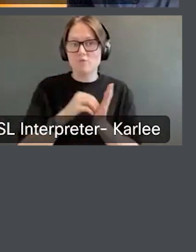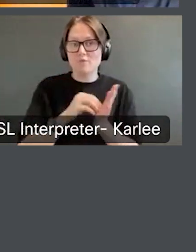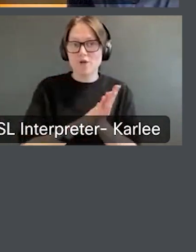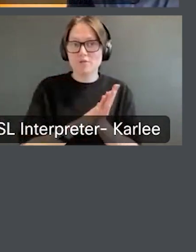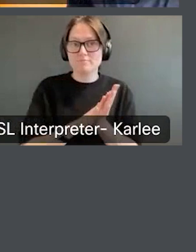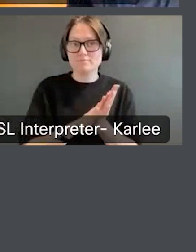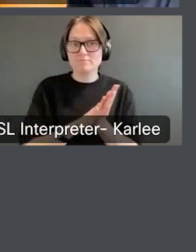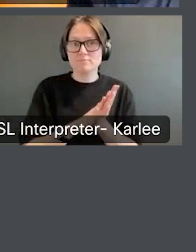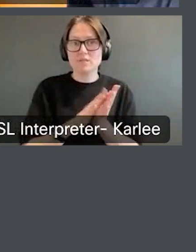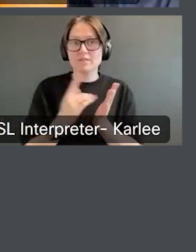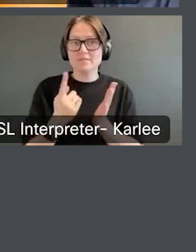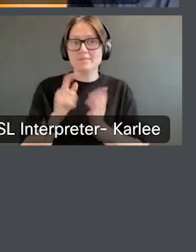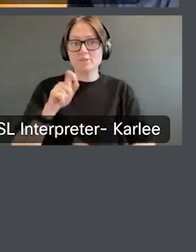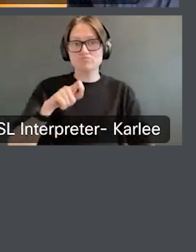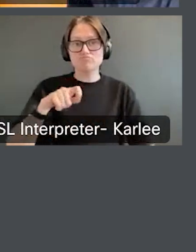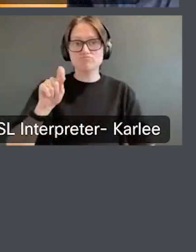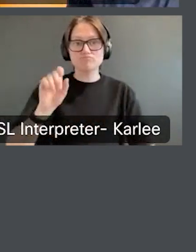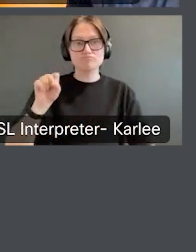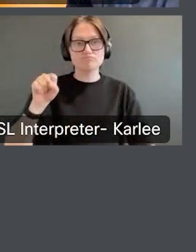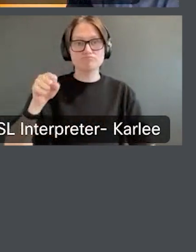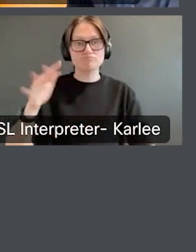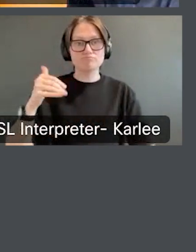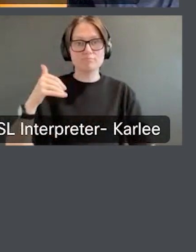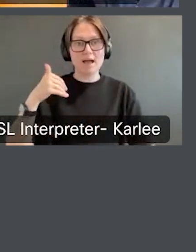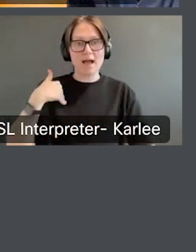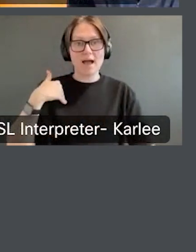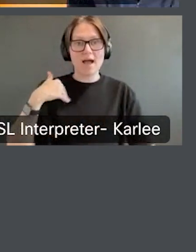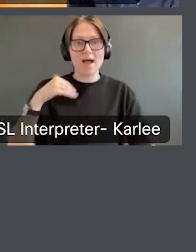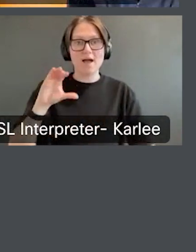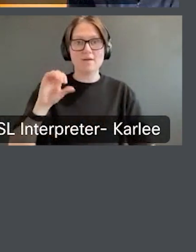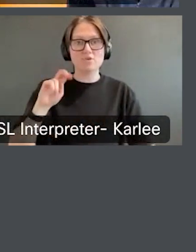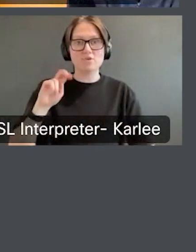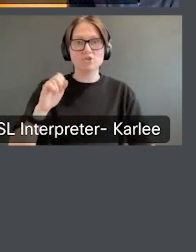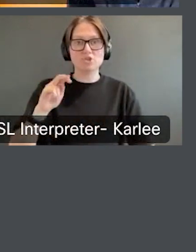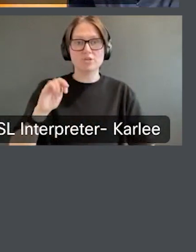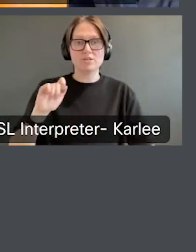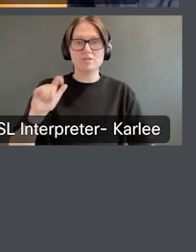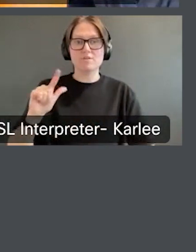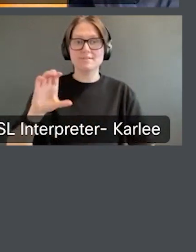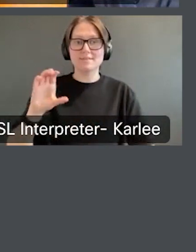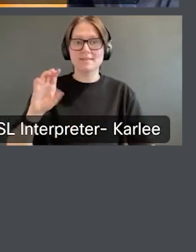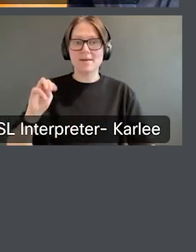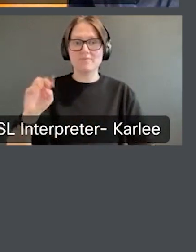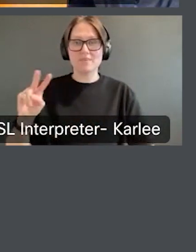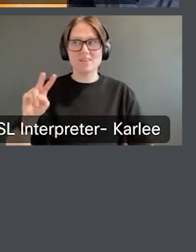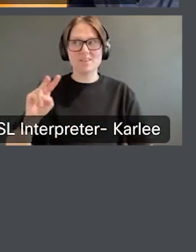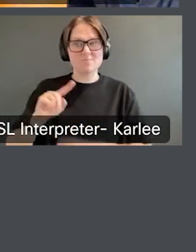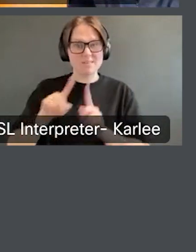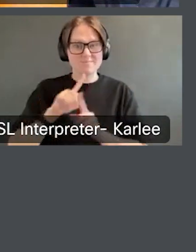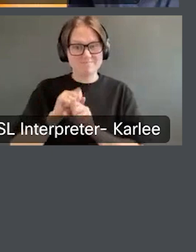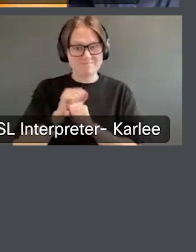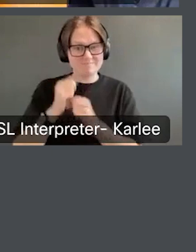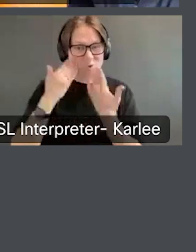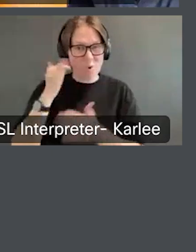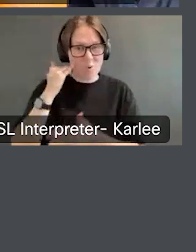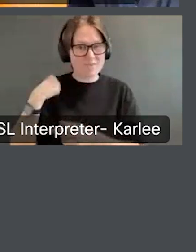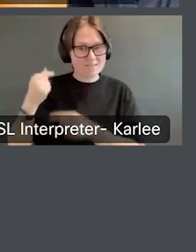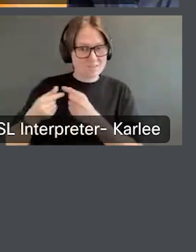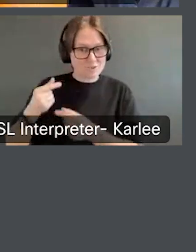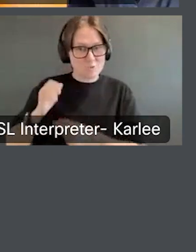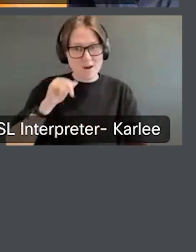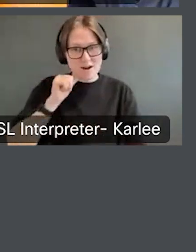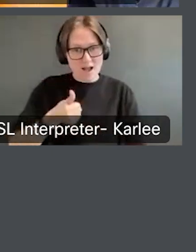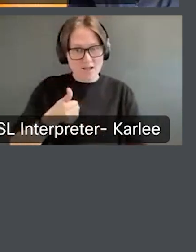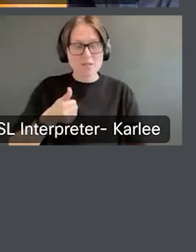box congenital CMV when they don't know it was congenital. It could have been CMV that was acquired